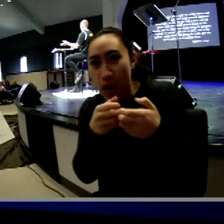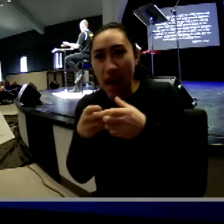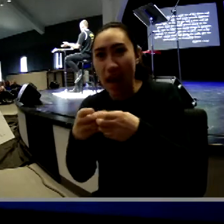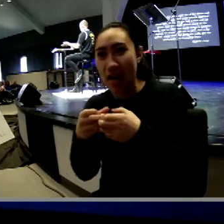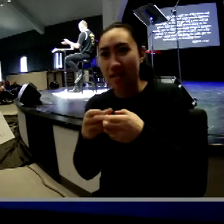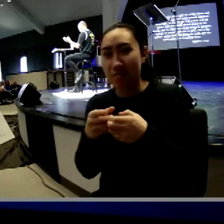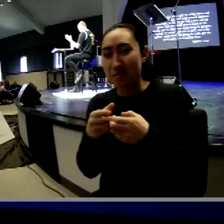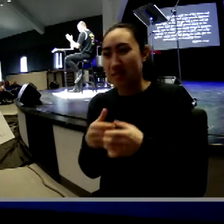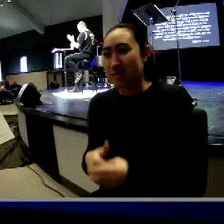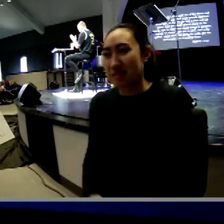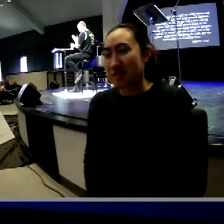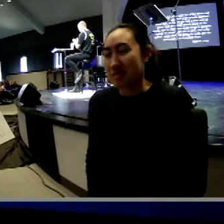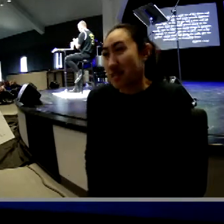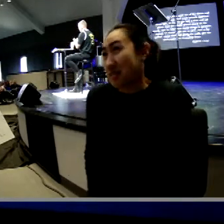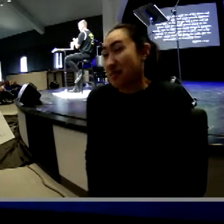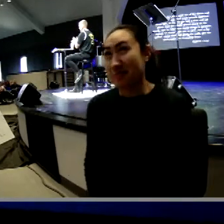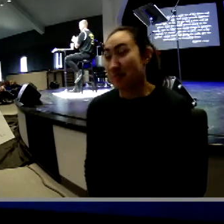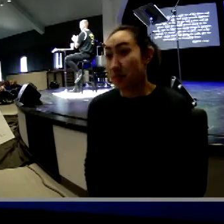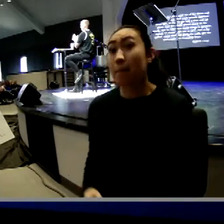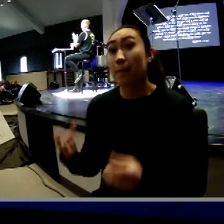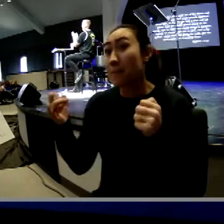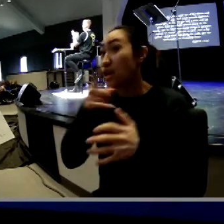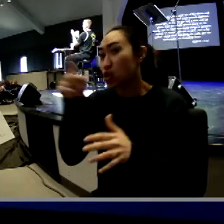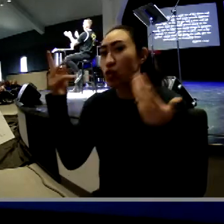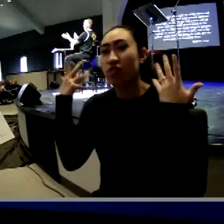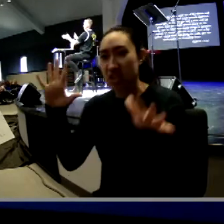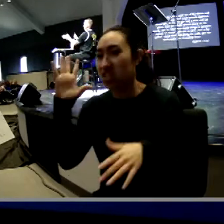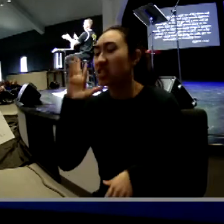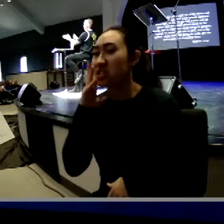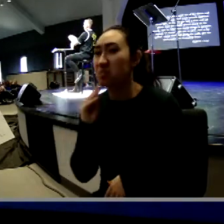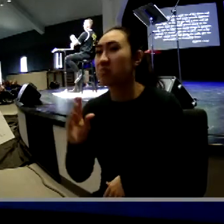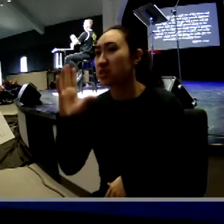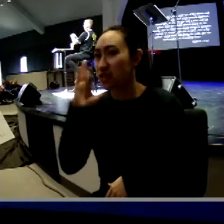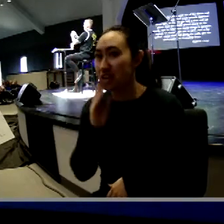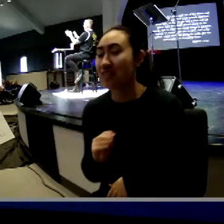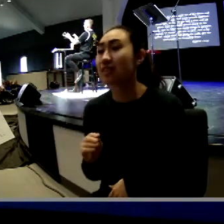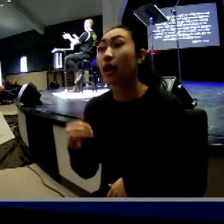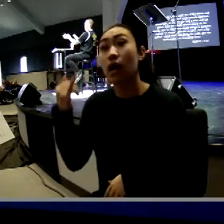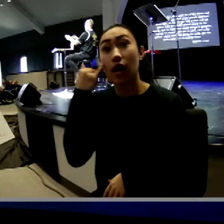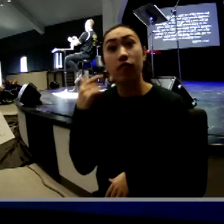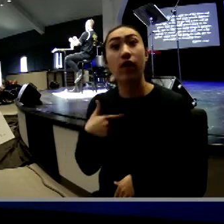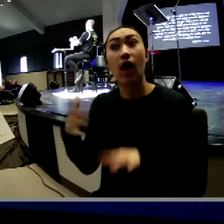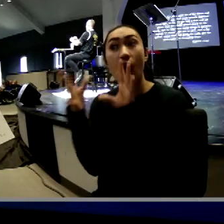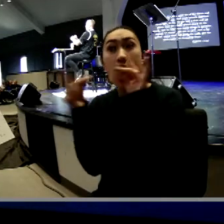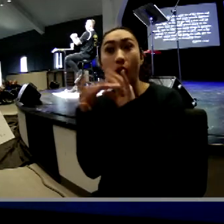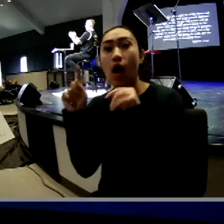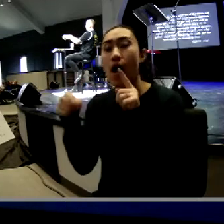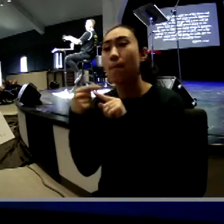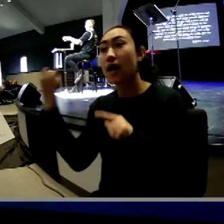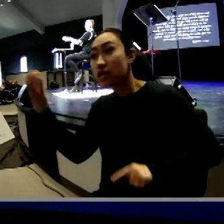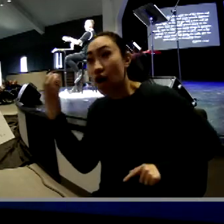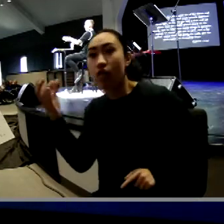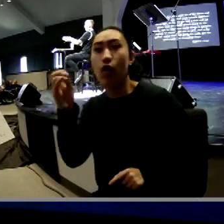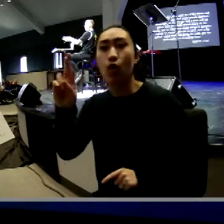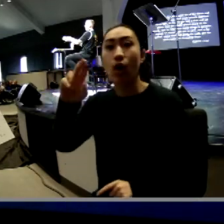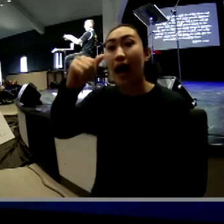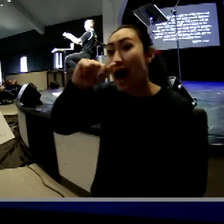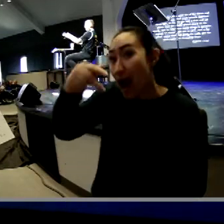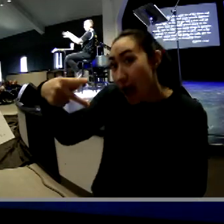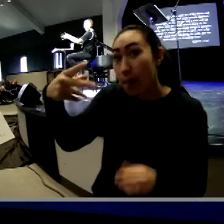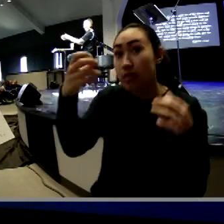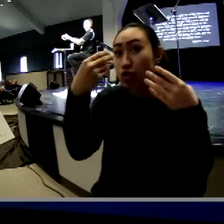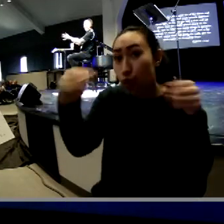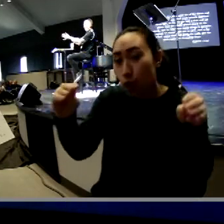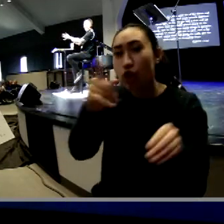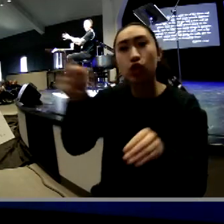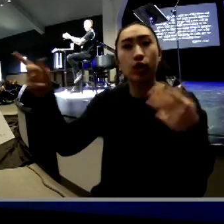do, but my point is if I talk about cell phones or an app store, you know what I'm talking about because